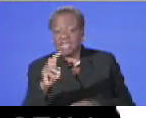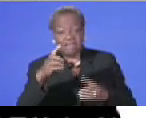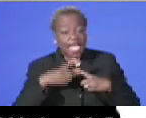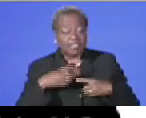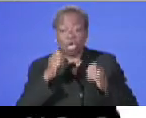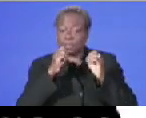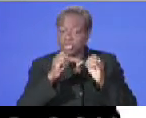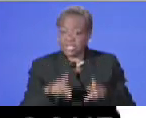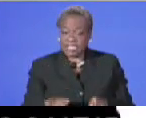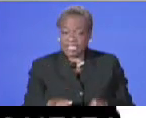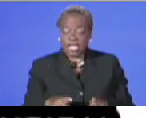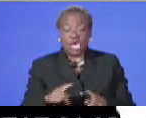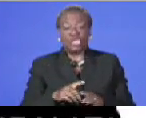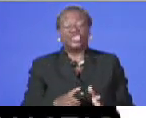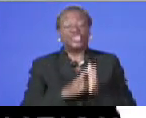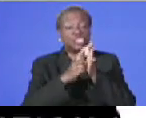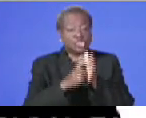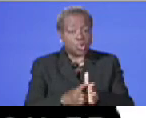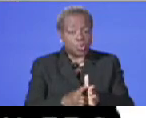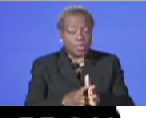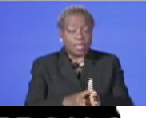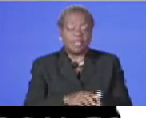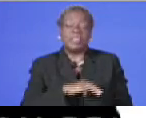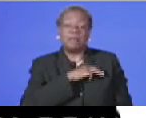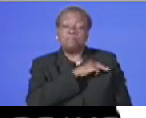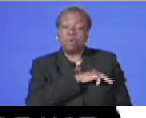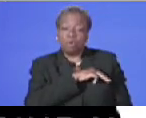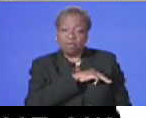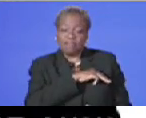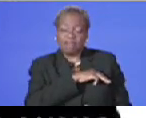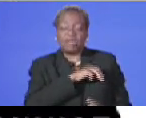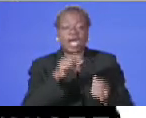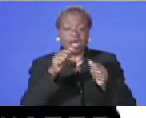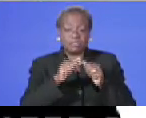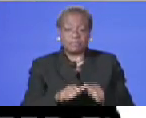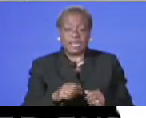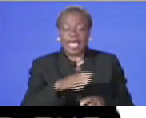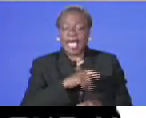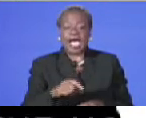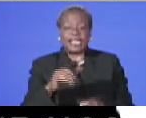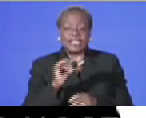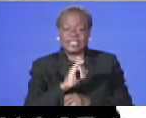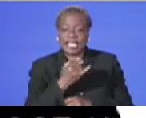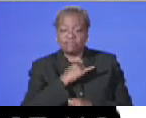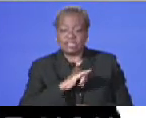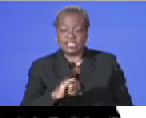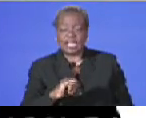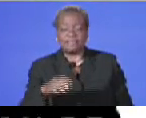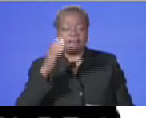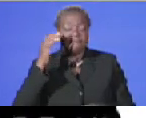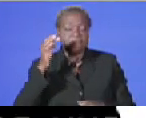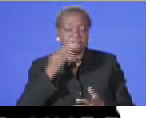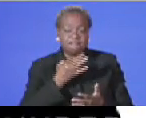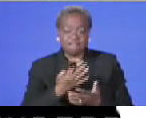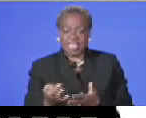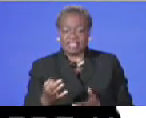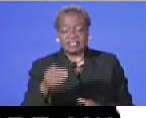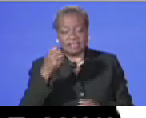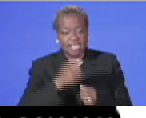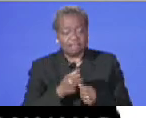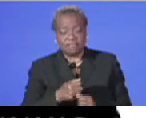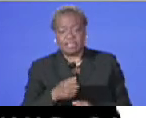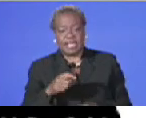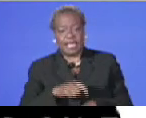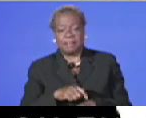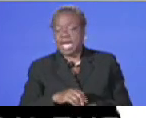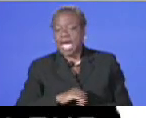opportunity to demonstrate their moral fiber of accountability and integrity and have failed in every instance. So I